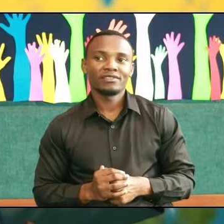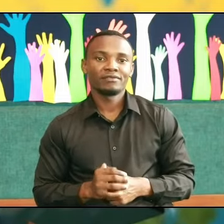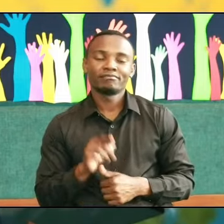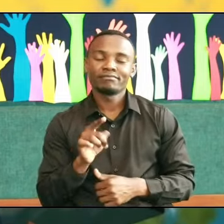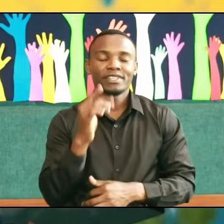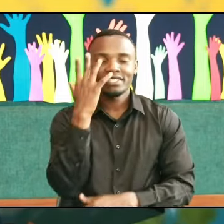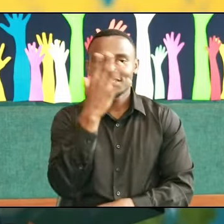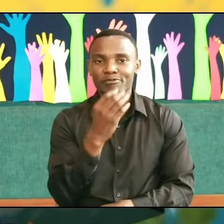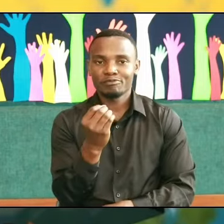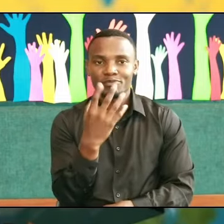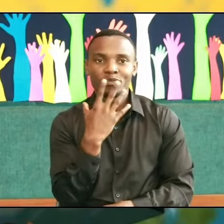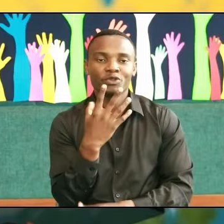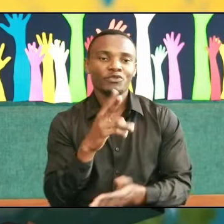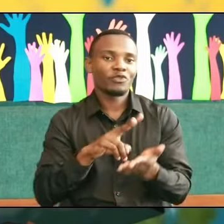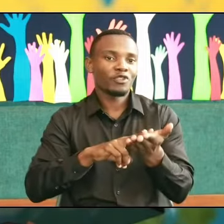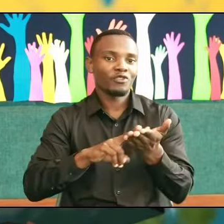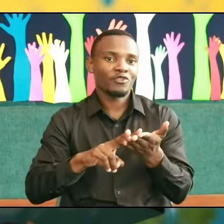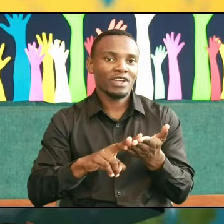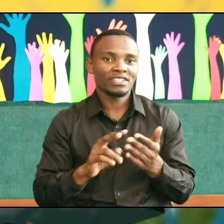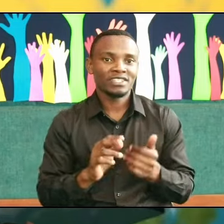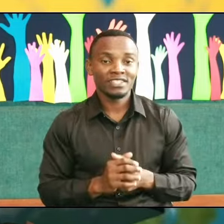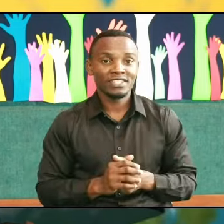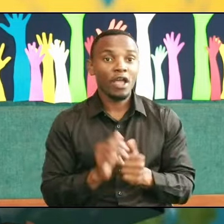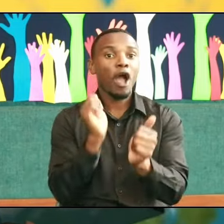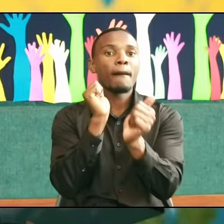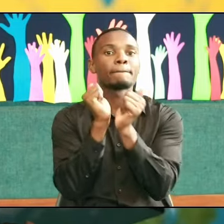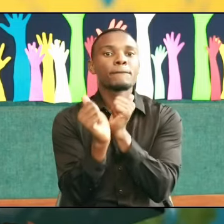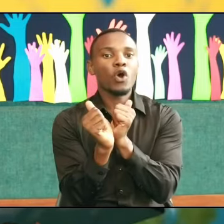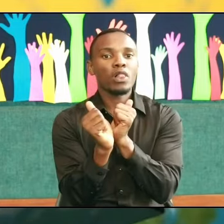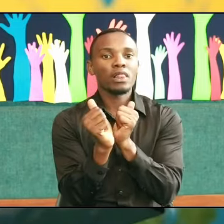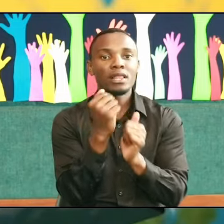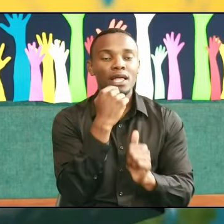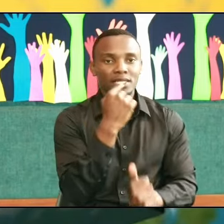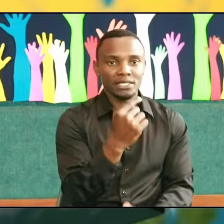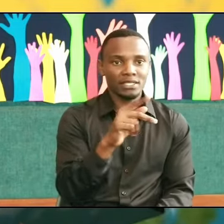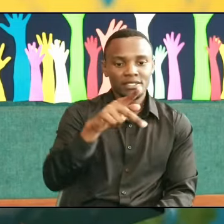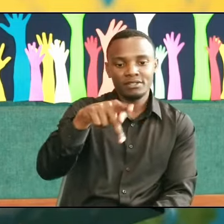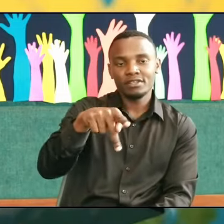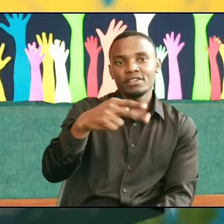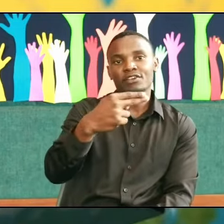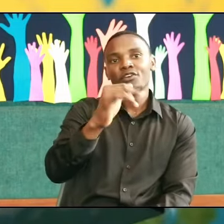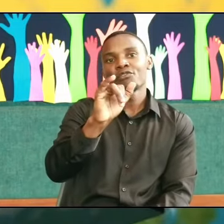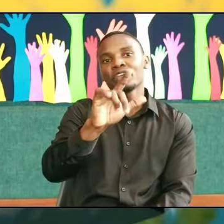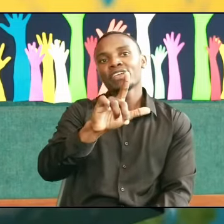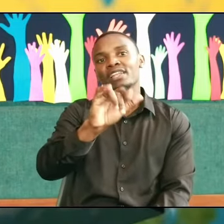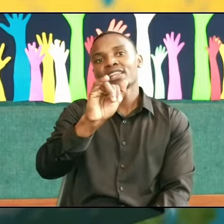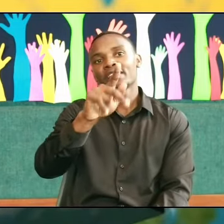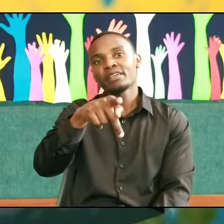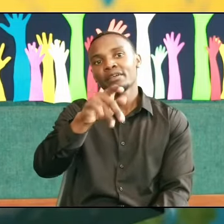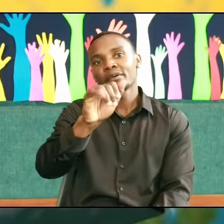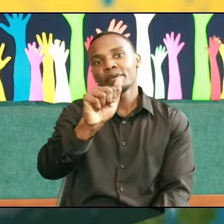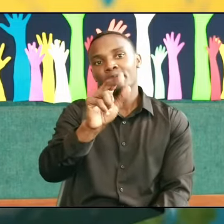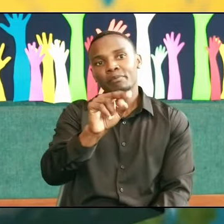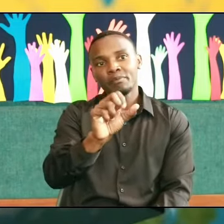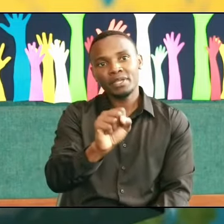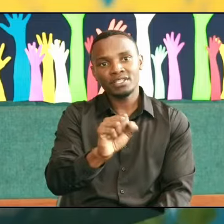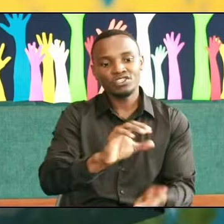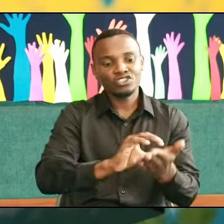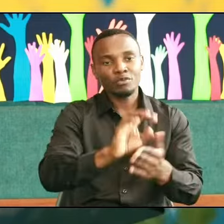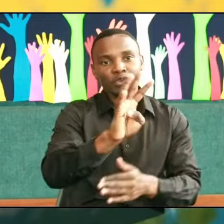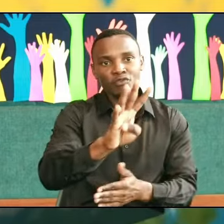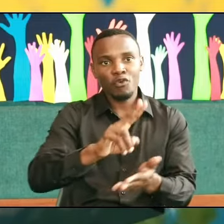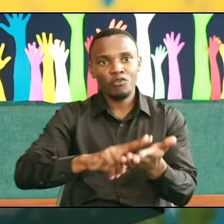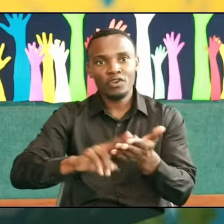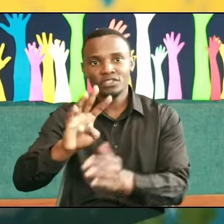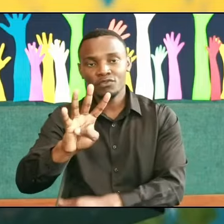a beautiful one. You know, the Apostle Paul says in Philippians chapter 4, verse 4, rejoice in who?